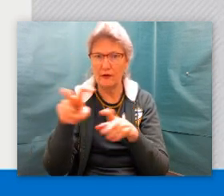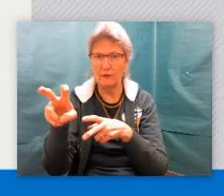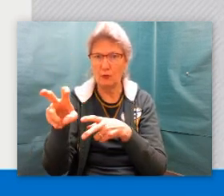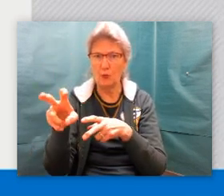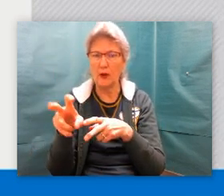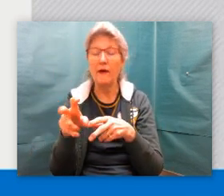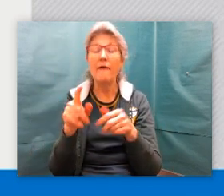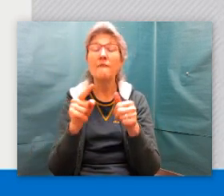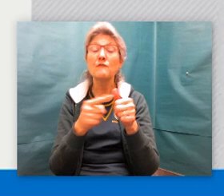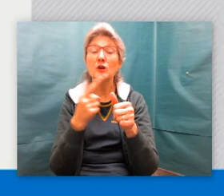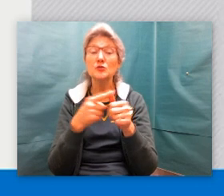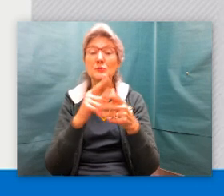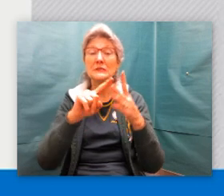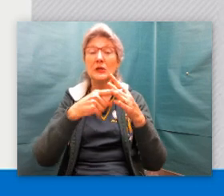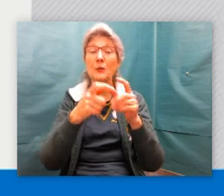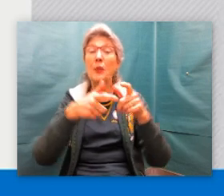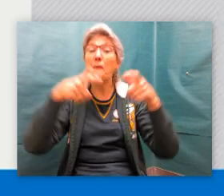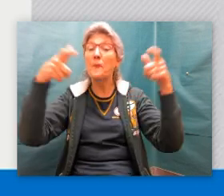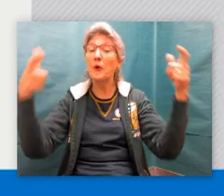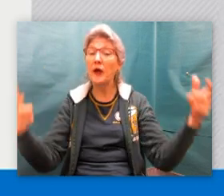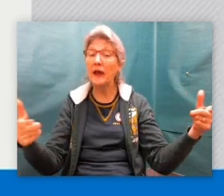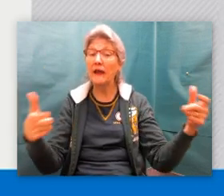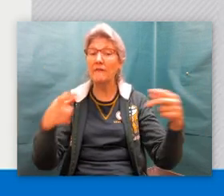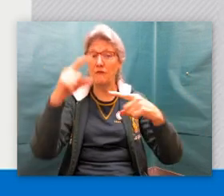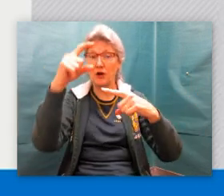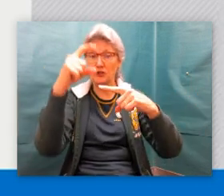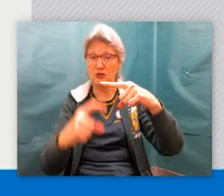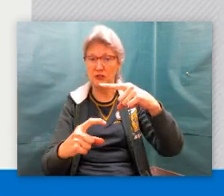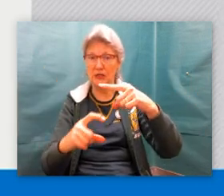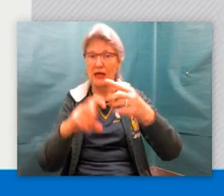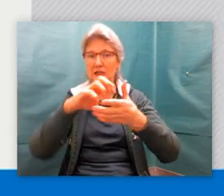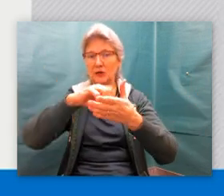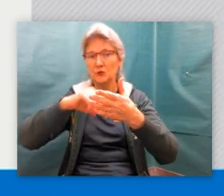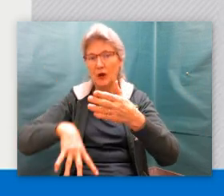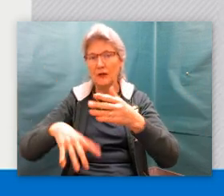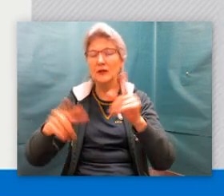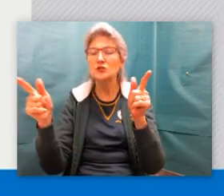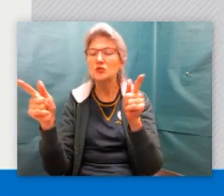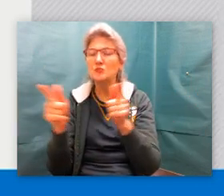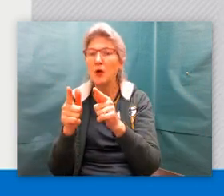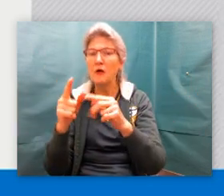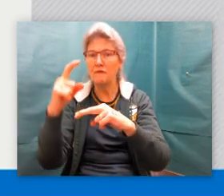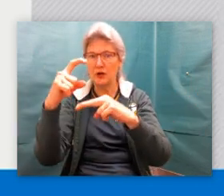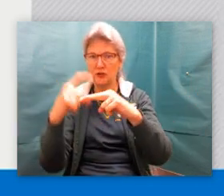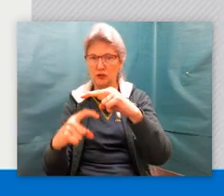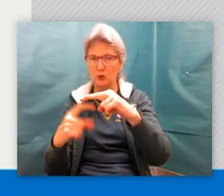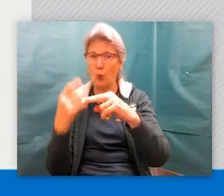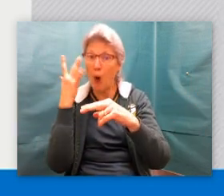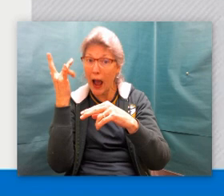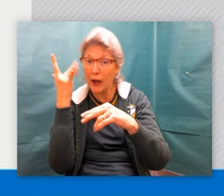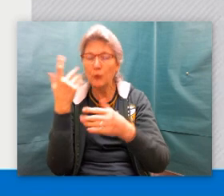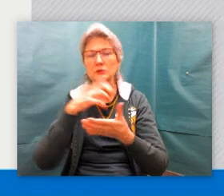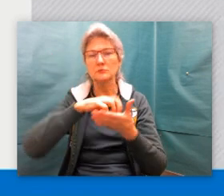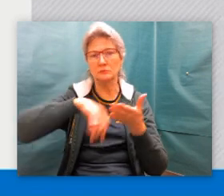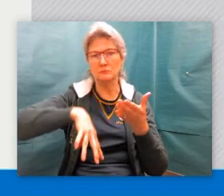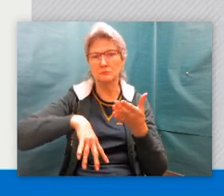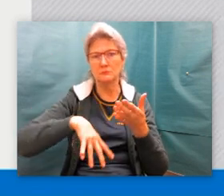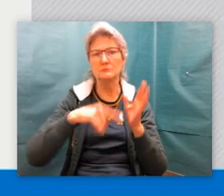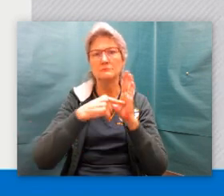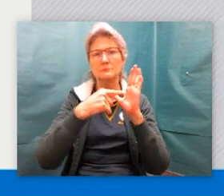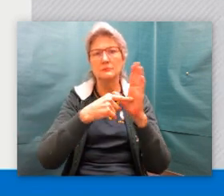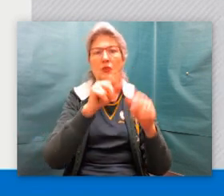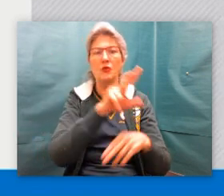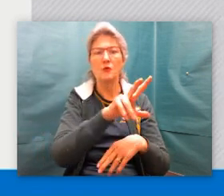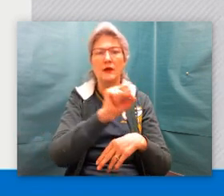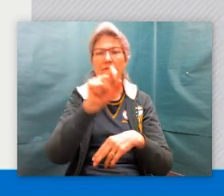build the big fraction and then just take away the smaller fraction because we're subtracting. So here I need to model 3 5/8. So